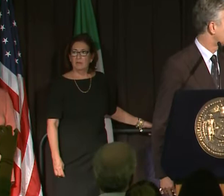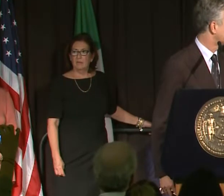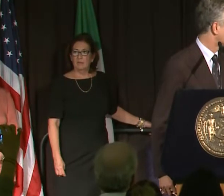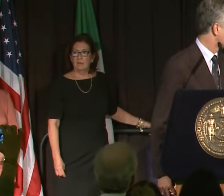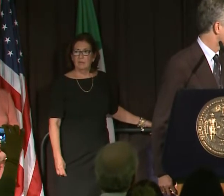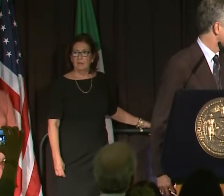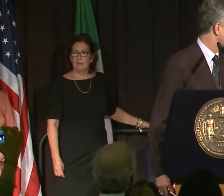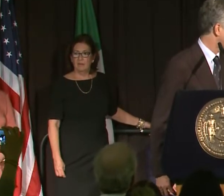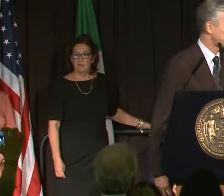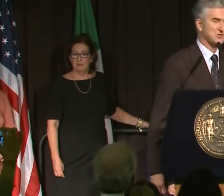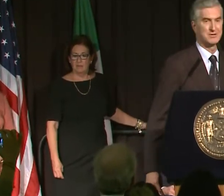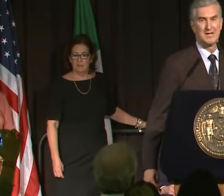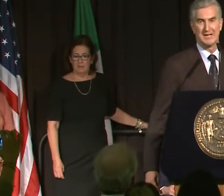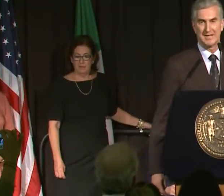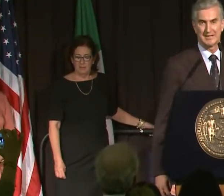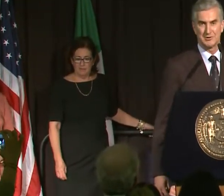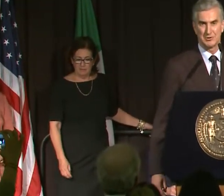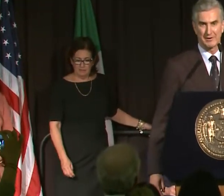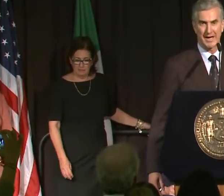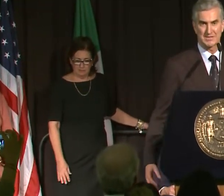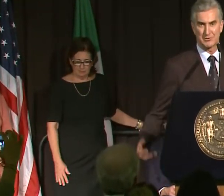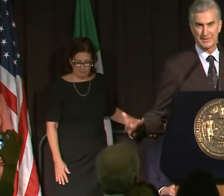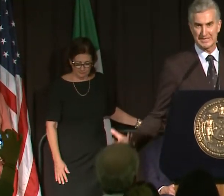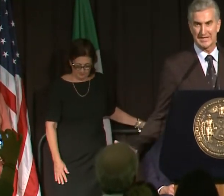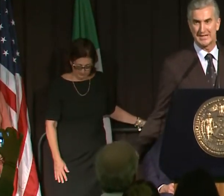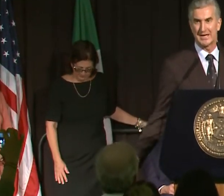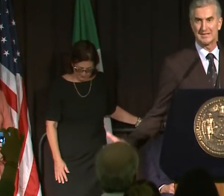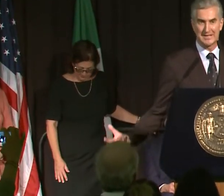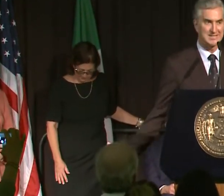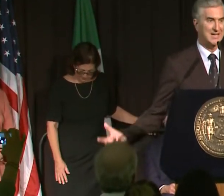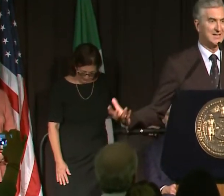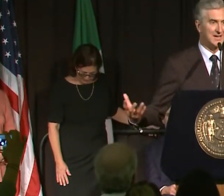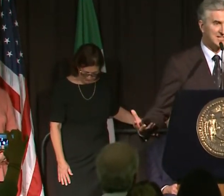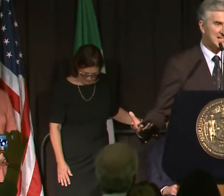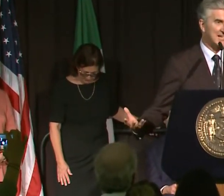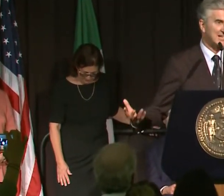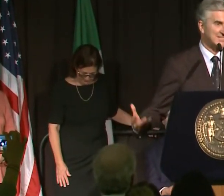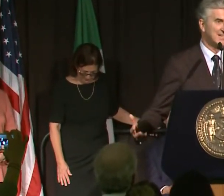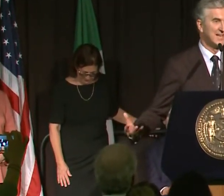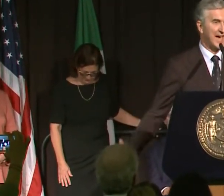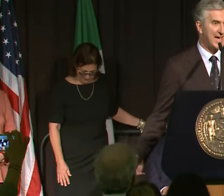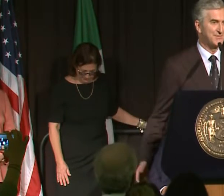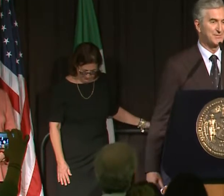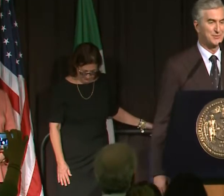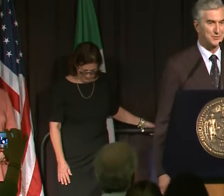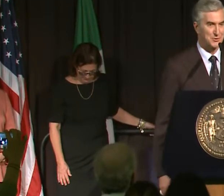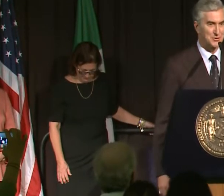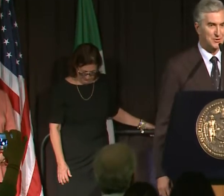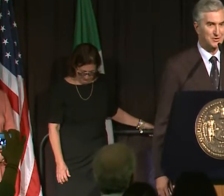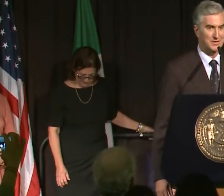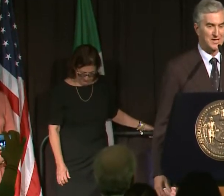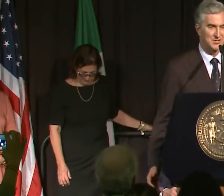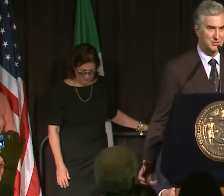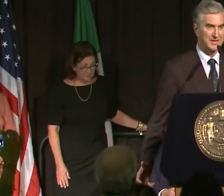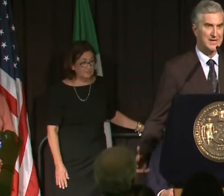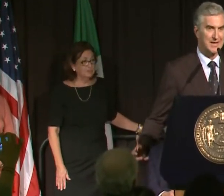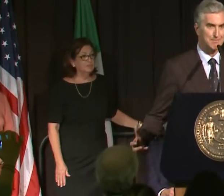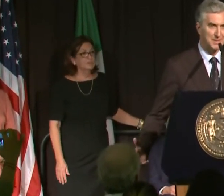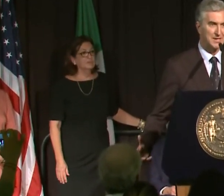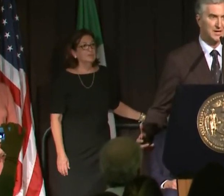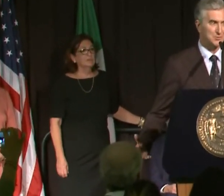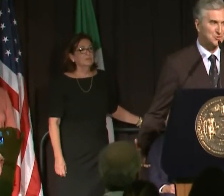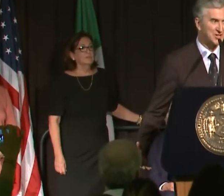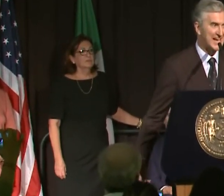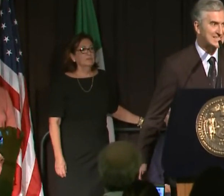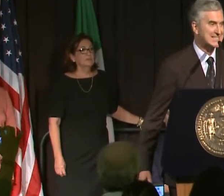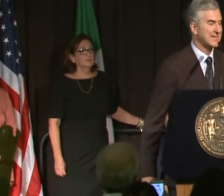symbol of the love and the passion that New York has for Italy and Italians have for New York. So really a